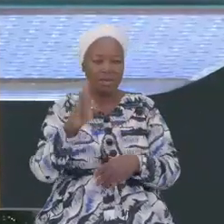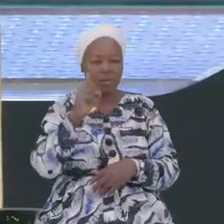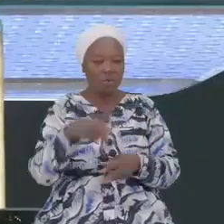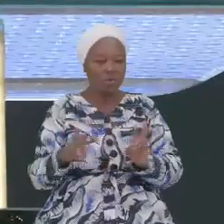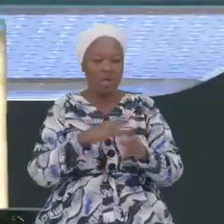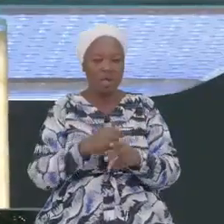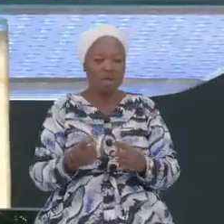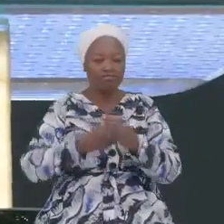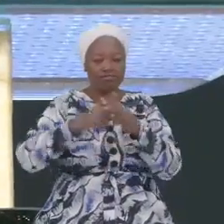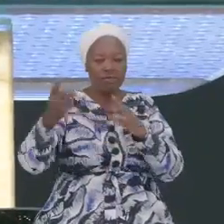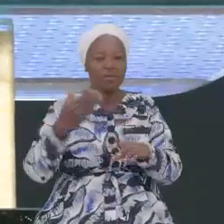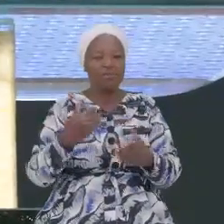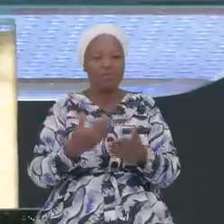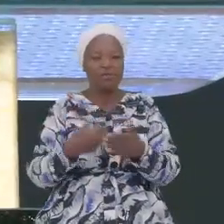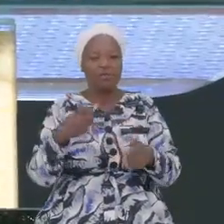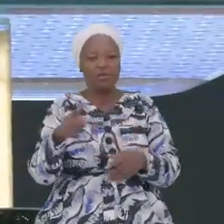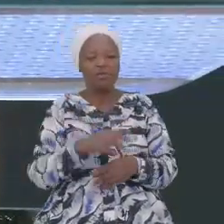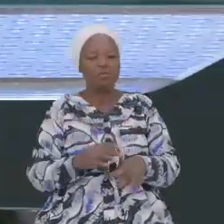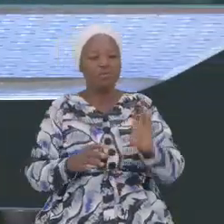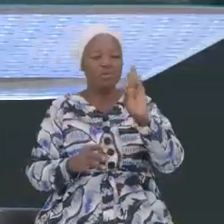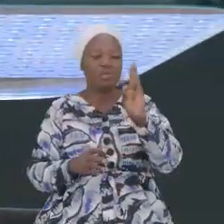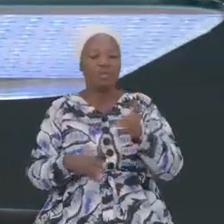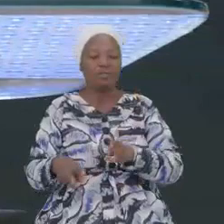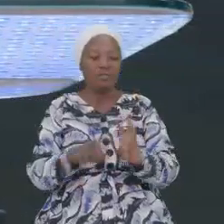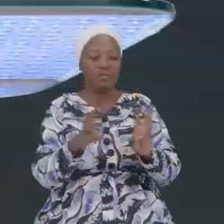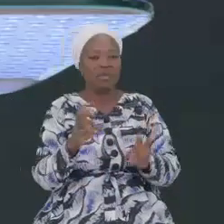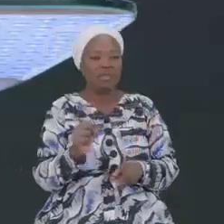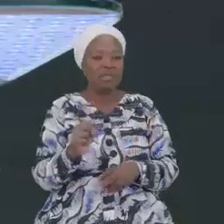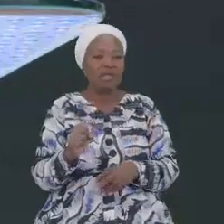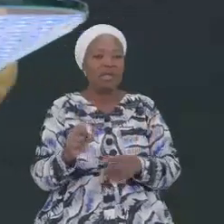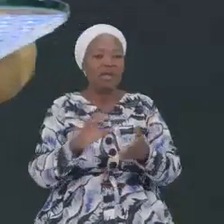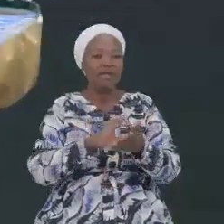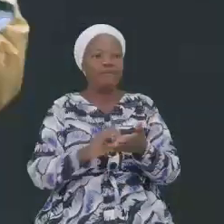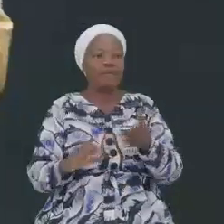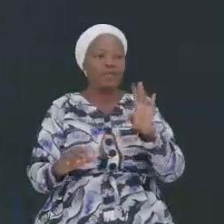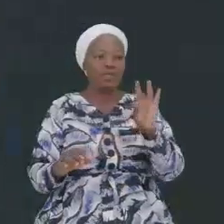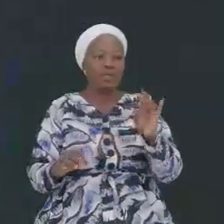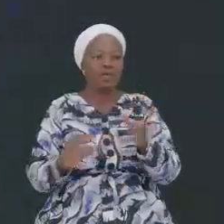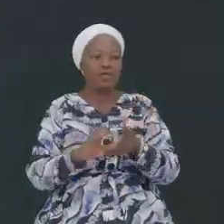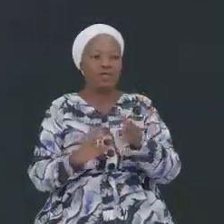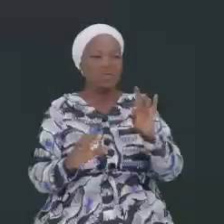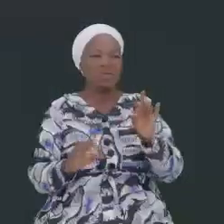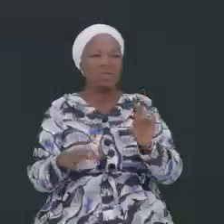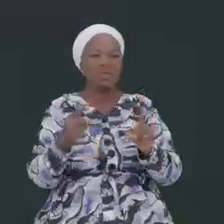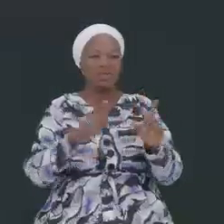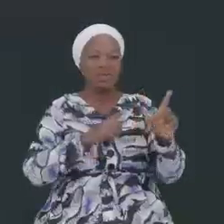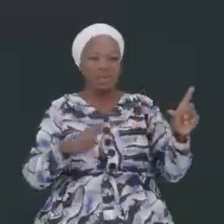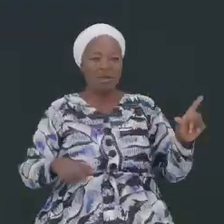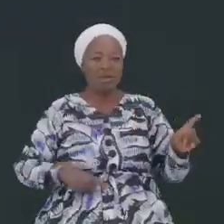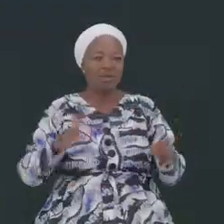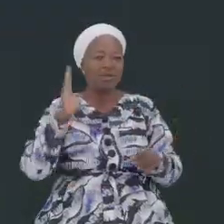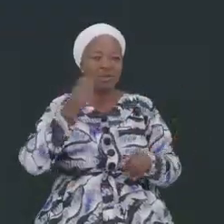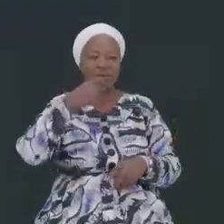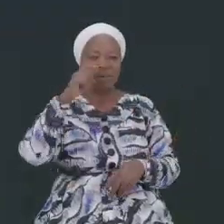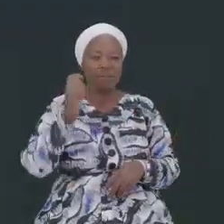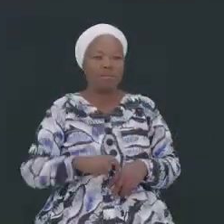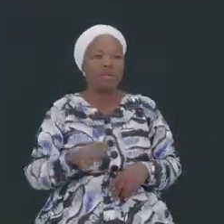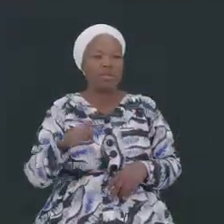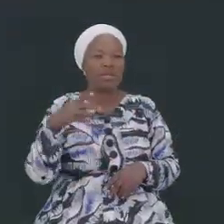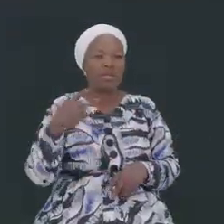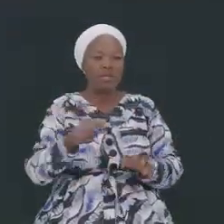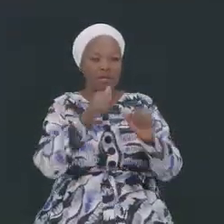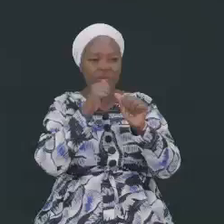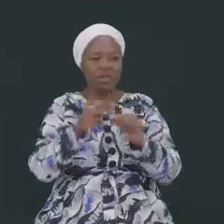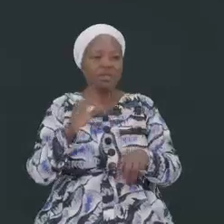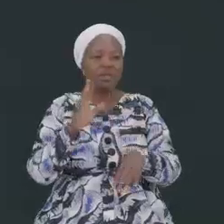before thee seven ways. In verse 8 it says, in verse 8, the Lord shall command the